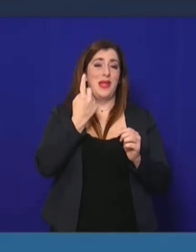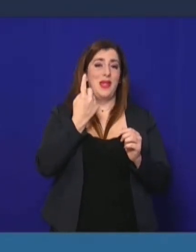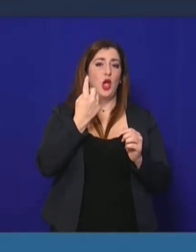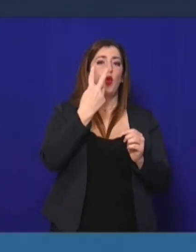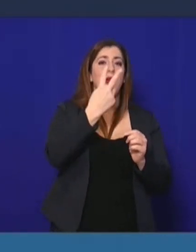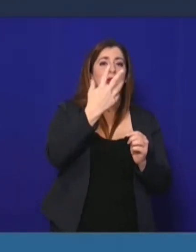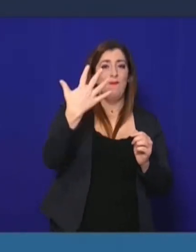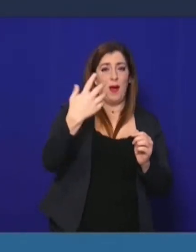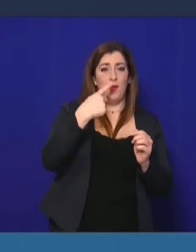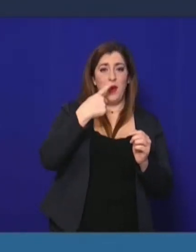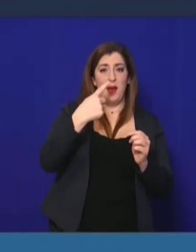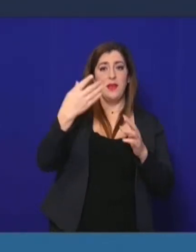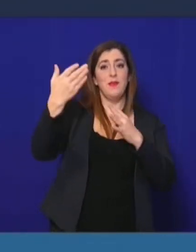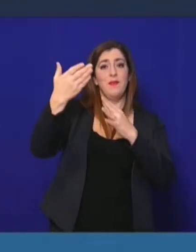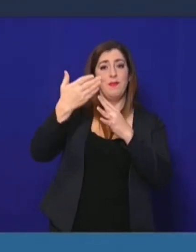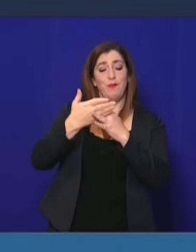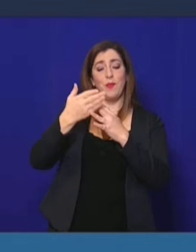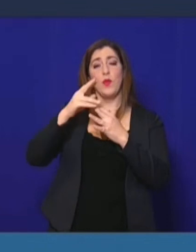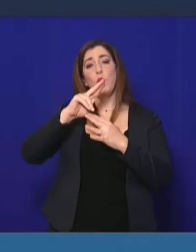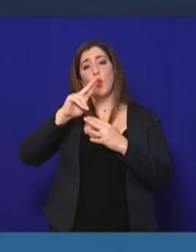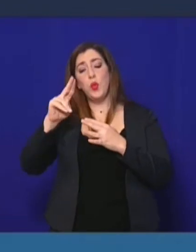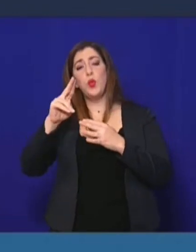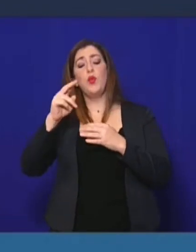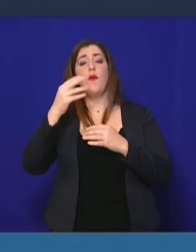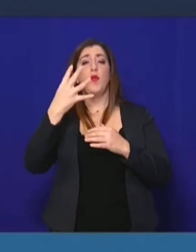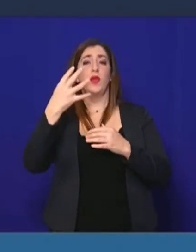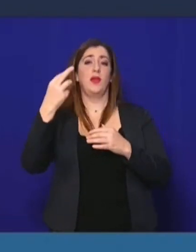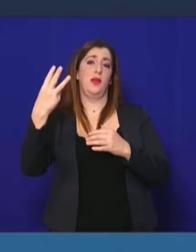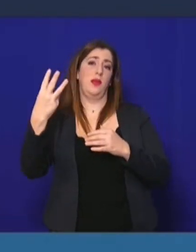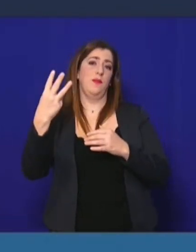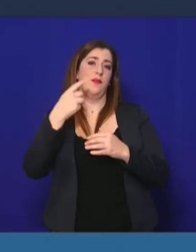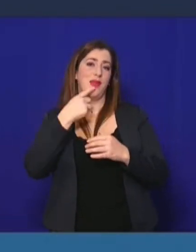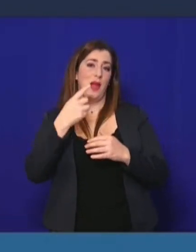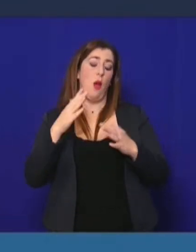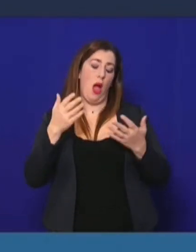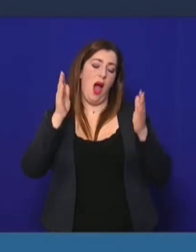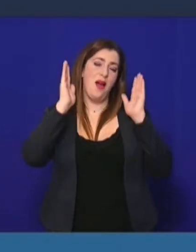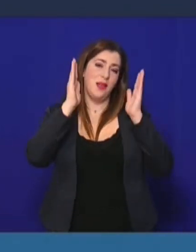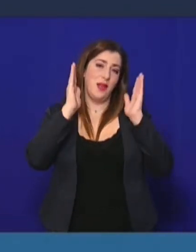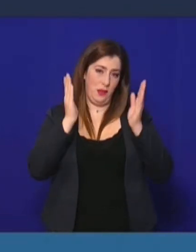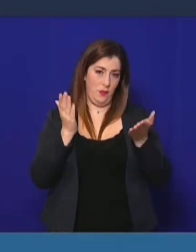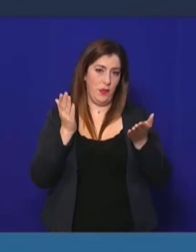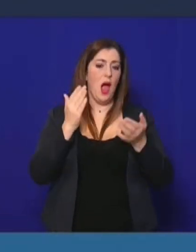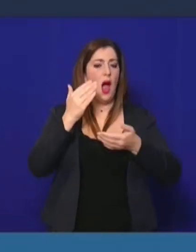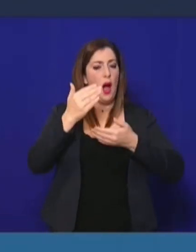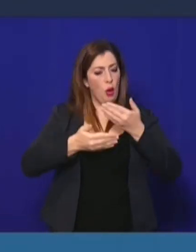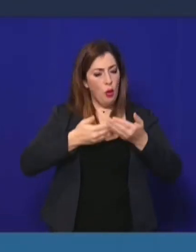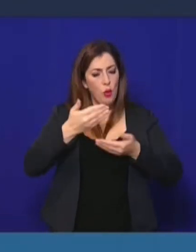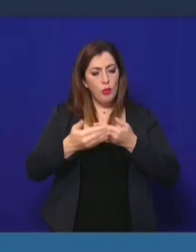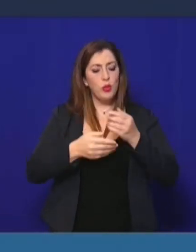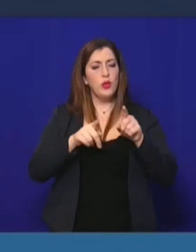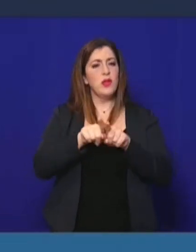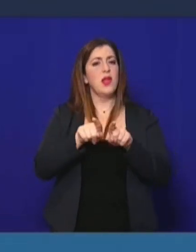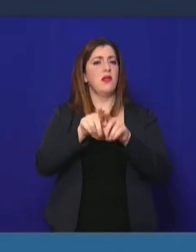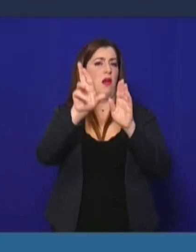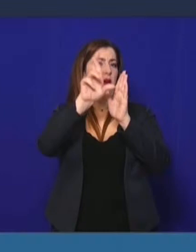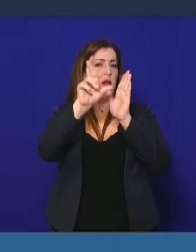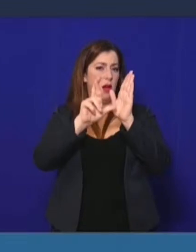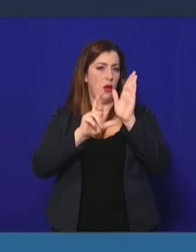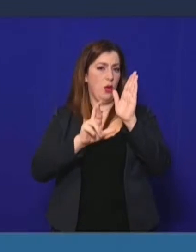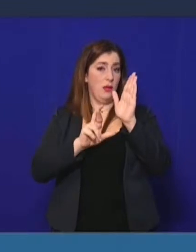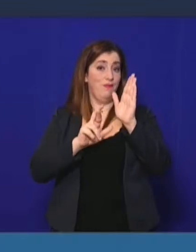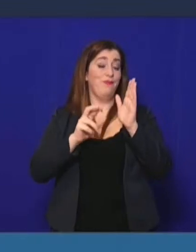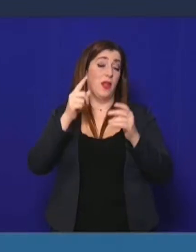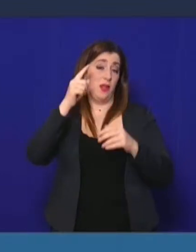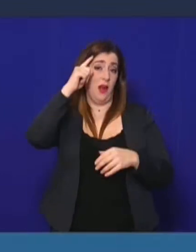Allura l-appelli tagħna hija li nibqgħu għaddejjin bil-miżuri bħalissa anke li issa żmien tal-New